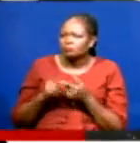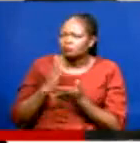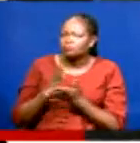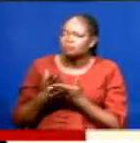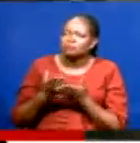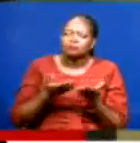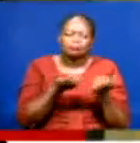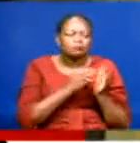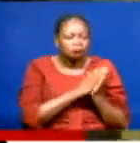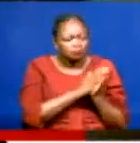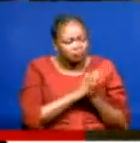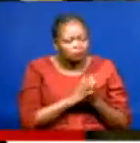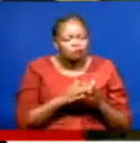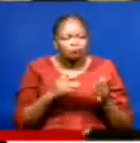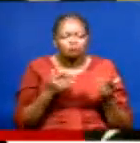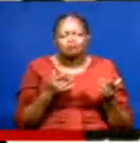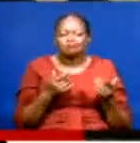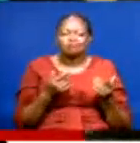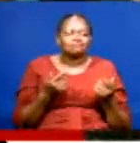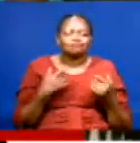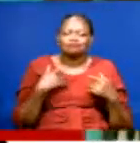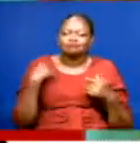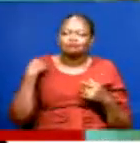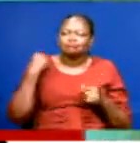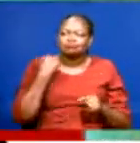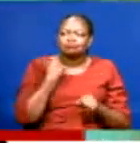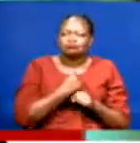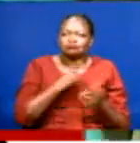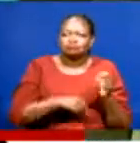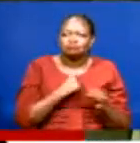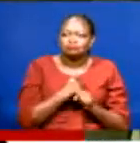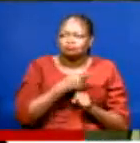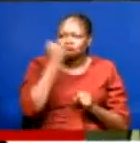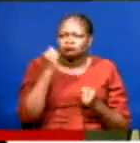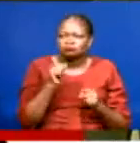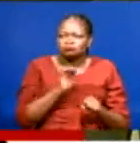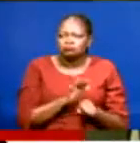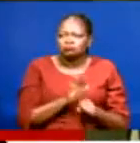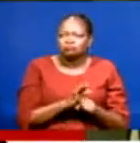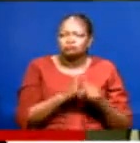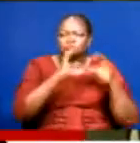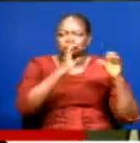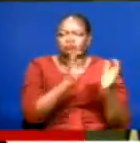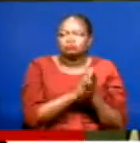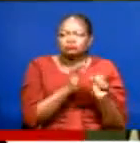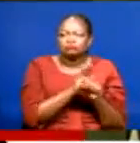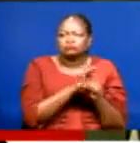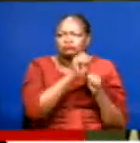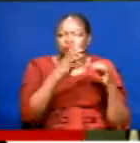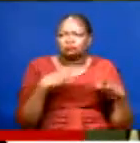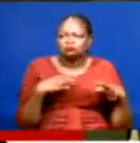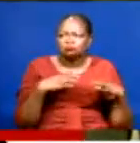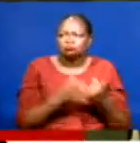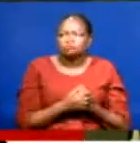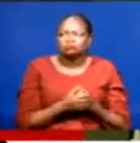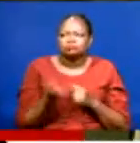dedication, and sacrifice to do what I'm doing. Because you see, many coaches and many other people, they're into this